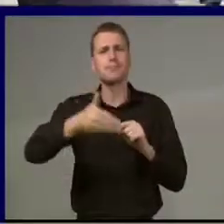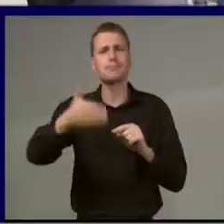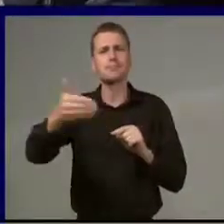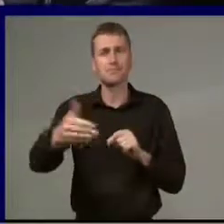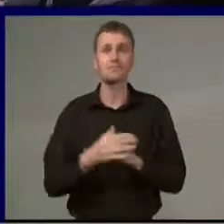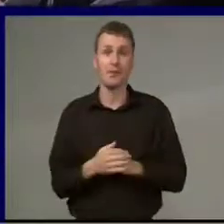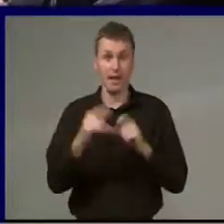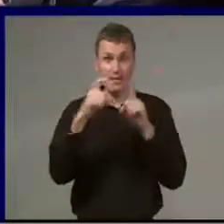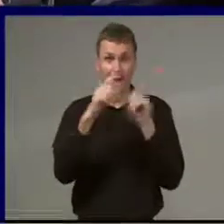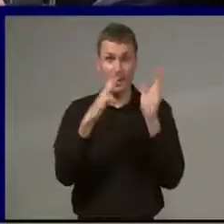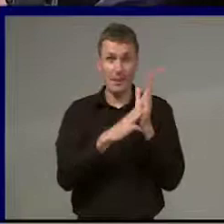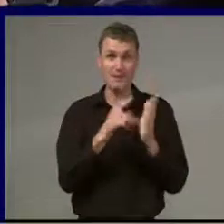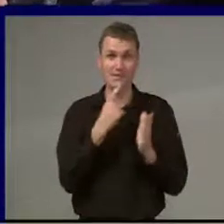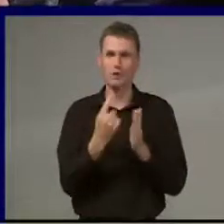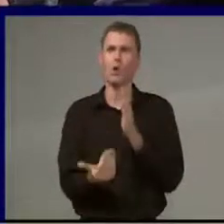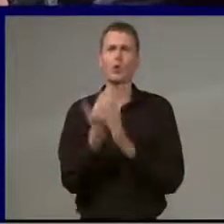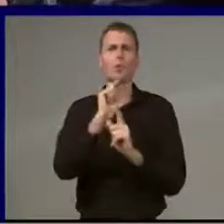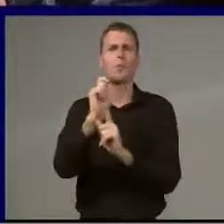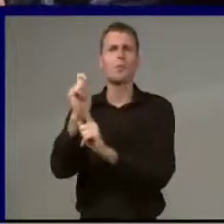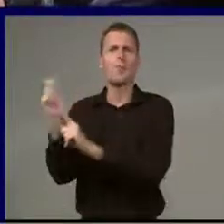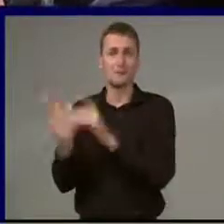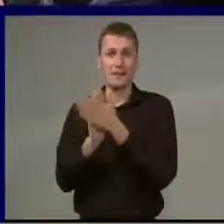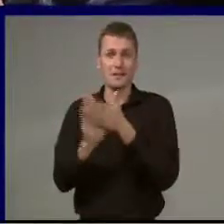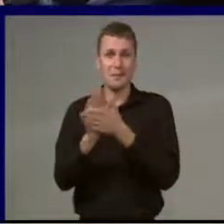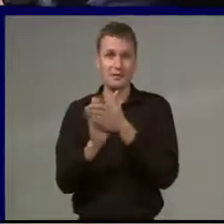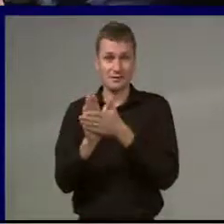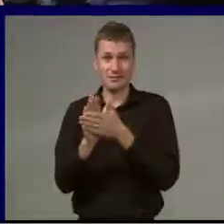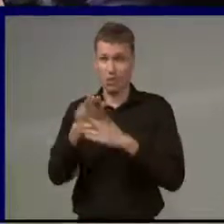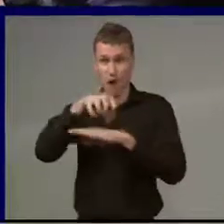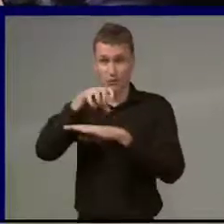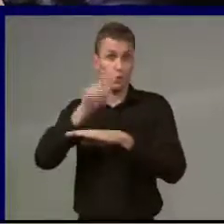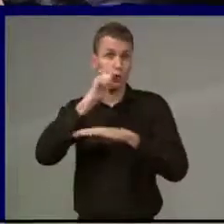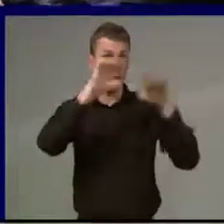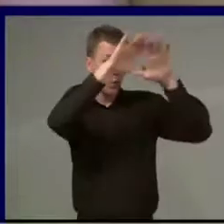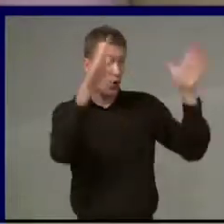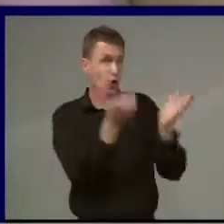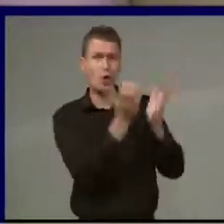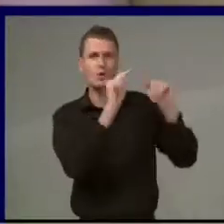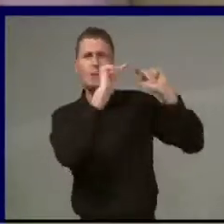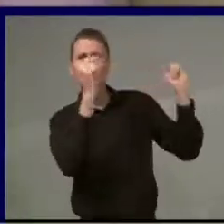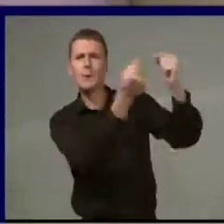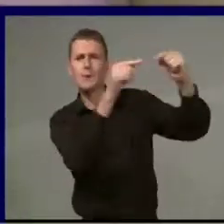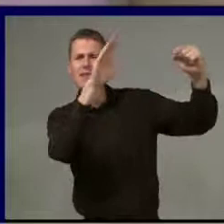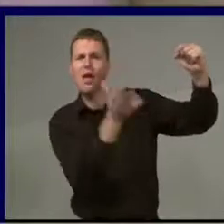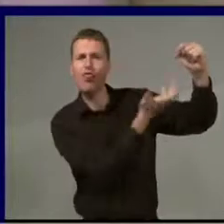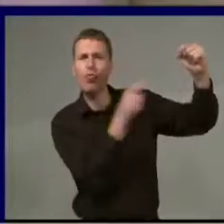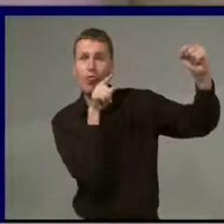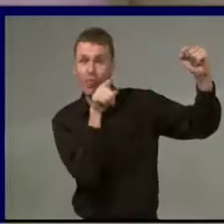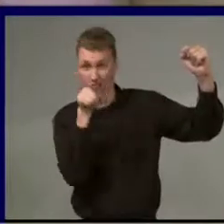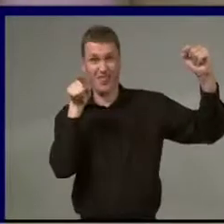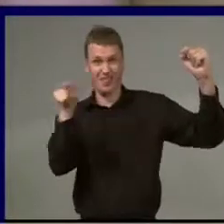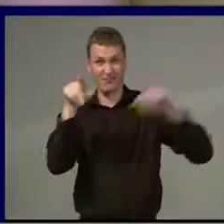says the new development will make the hospital one of the most modern in the Southern Hemisphere. So the first stage has got